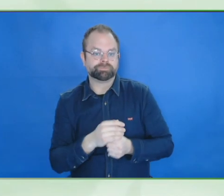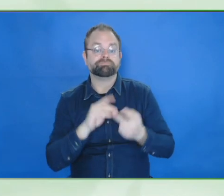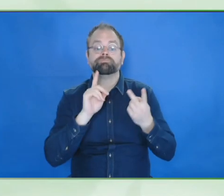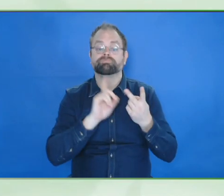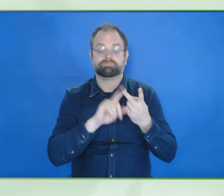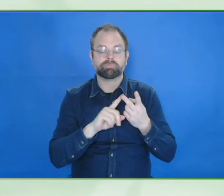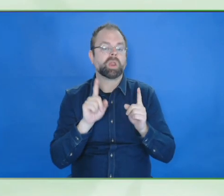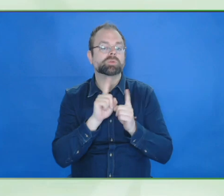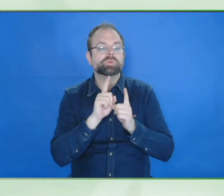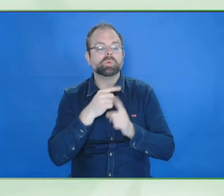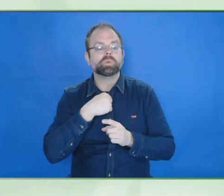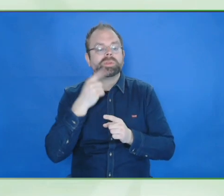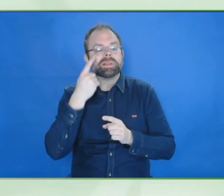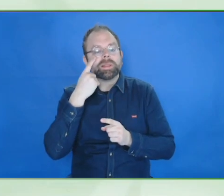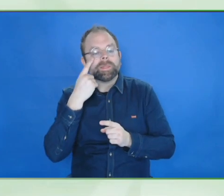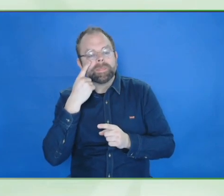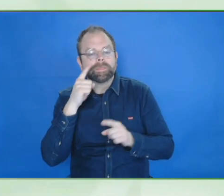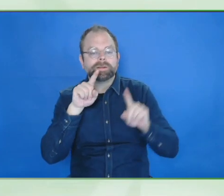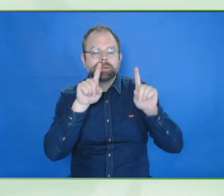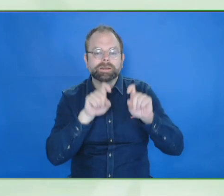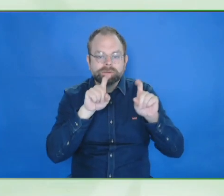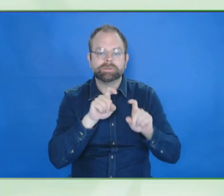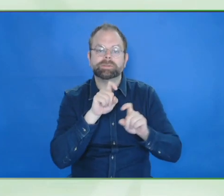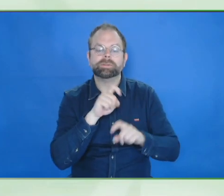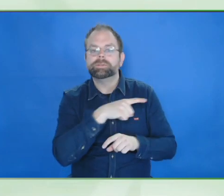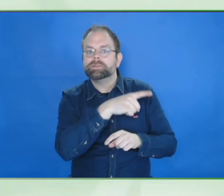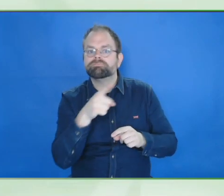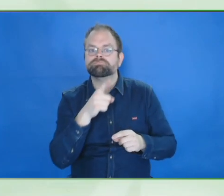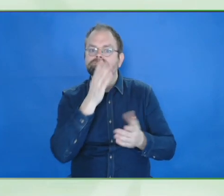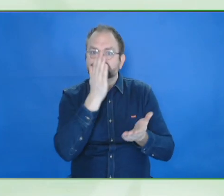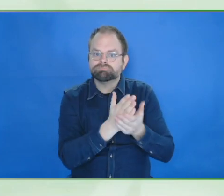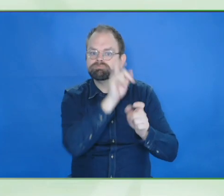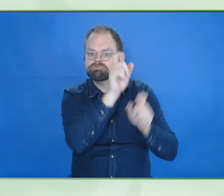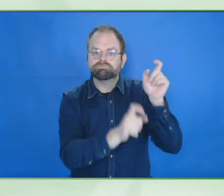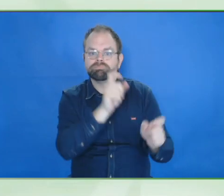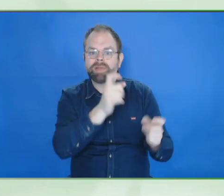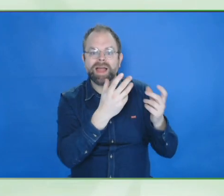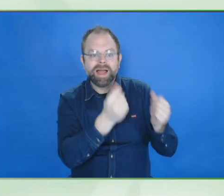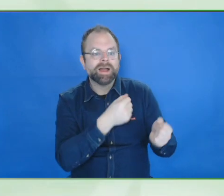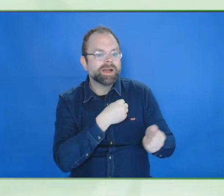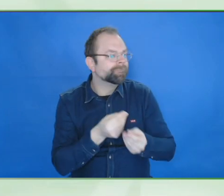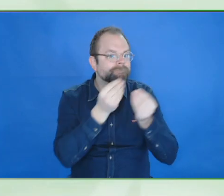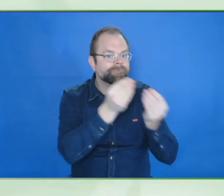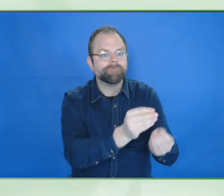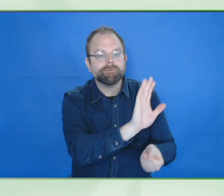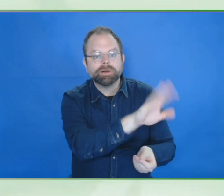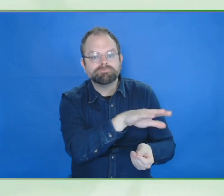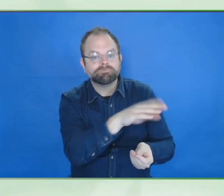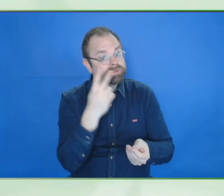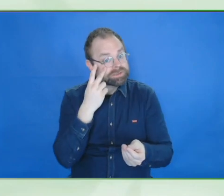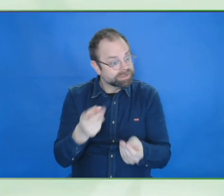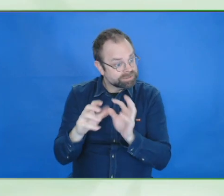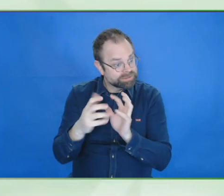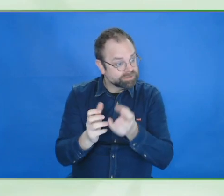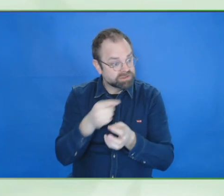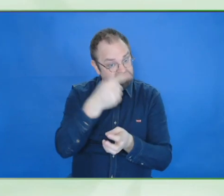not my cup of tea. Yeah? When we talk about solutions, then we talk about solutions where my knowledge is.